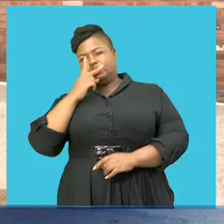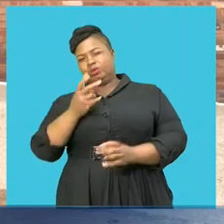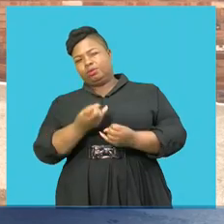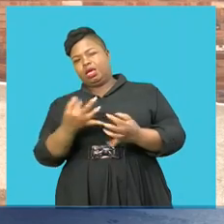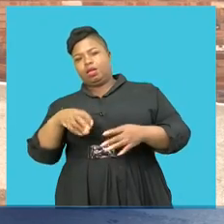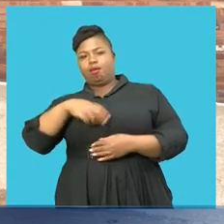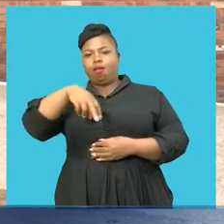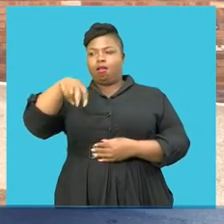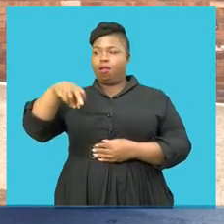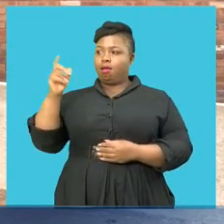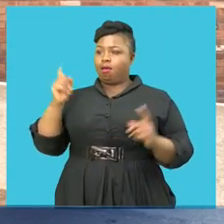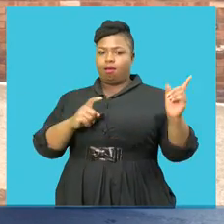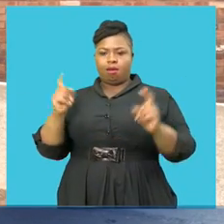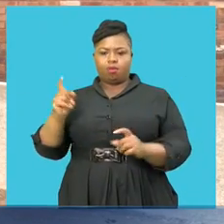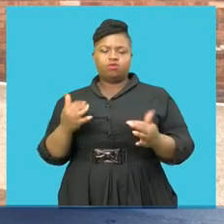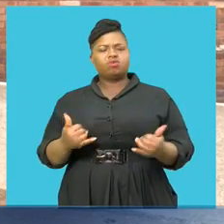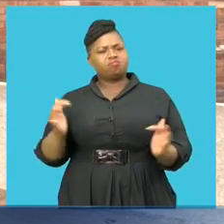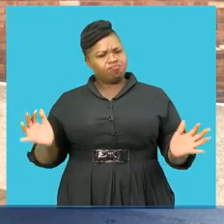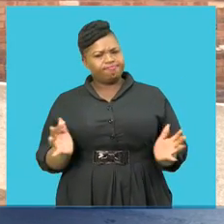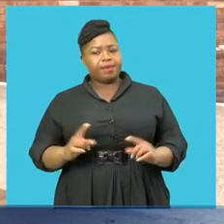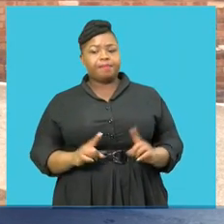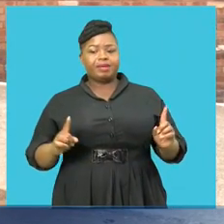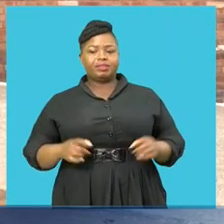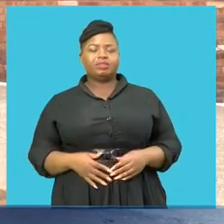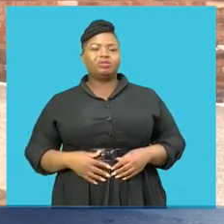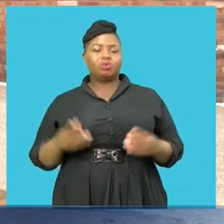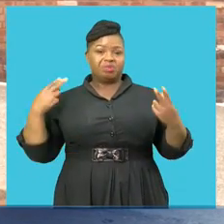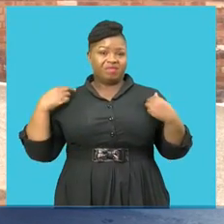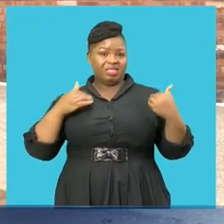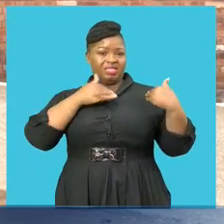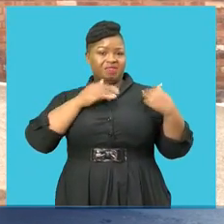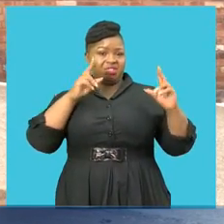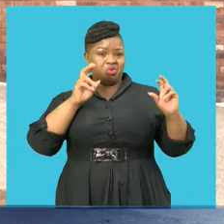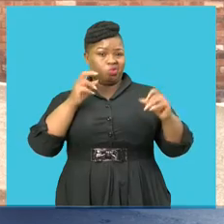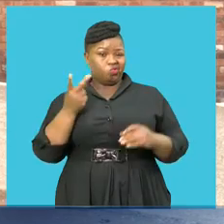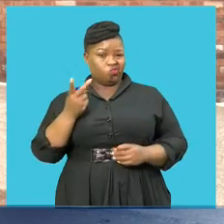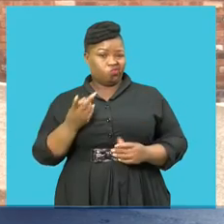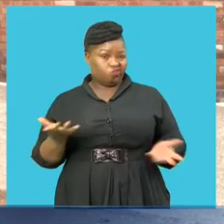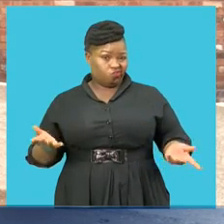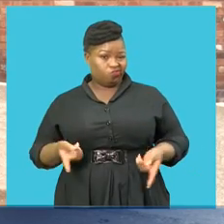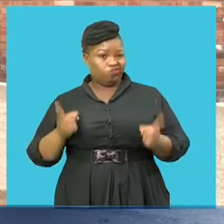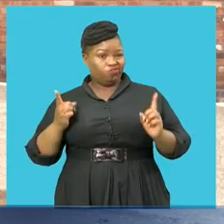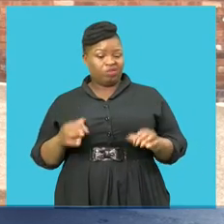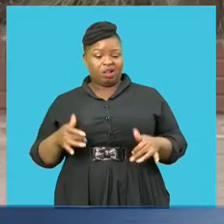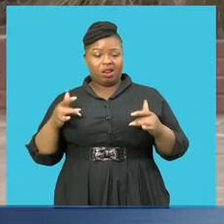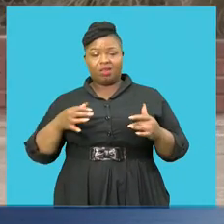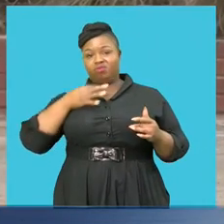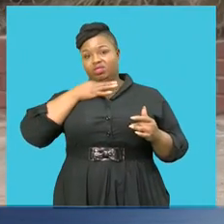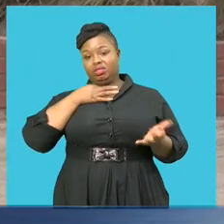of tourists here today, which we encourage, but there's a number of security issues here as well which endanger people's